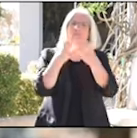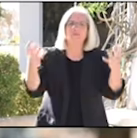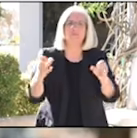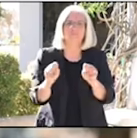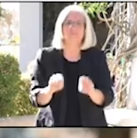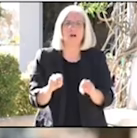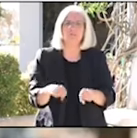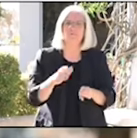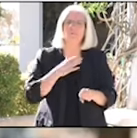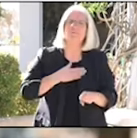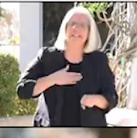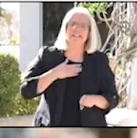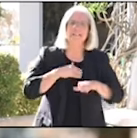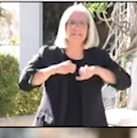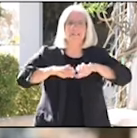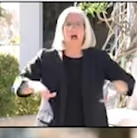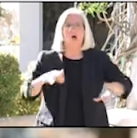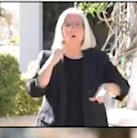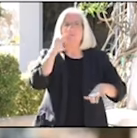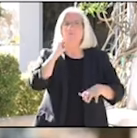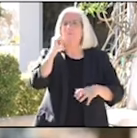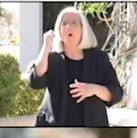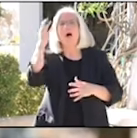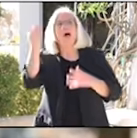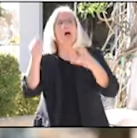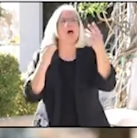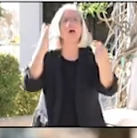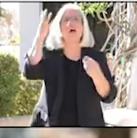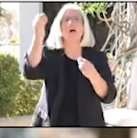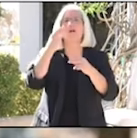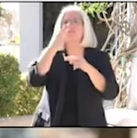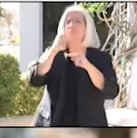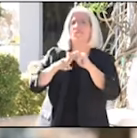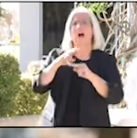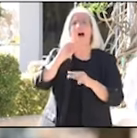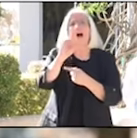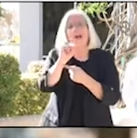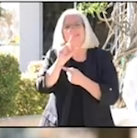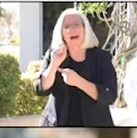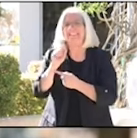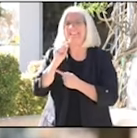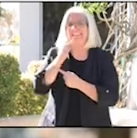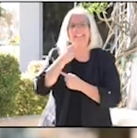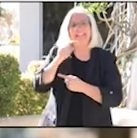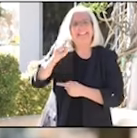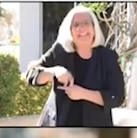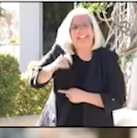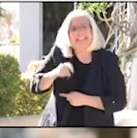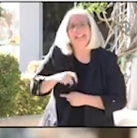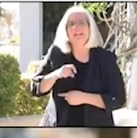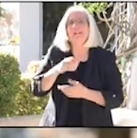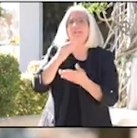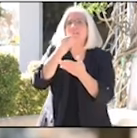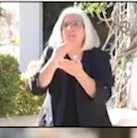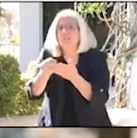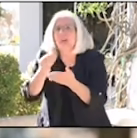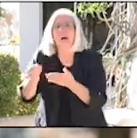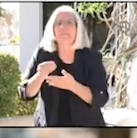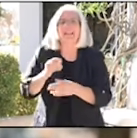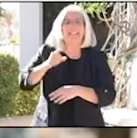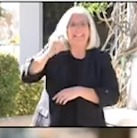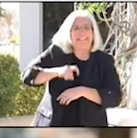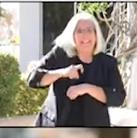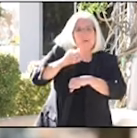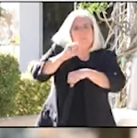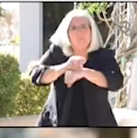stay home. Do not go out unless it is for essential reasons or essential purposes.